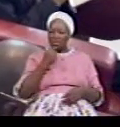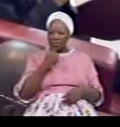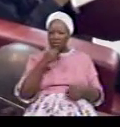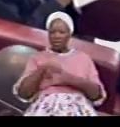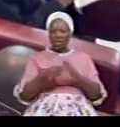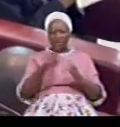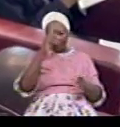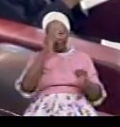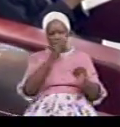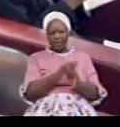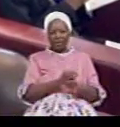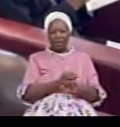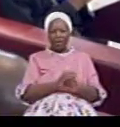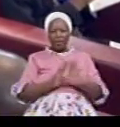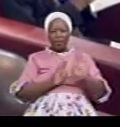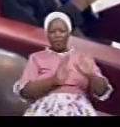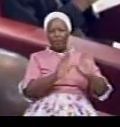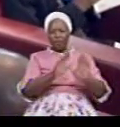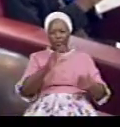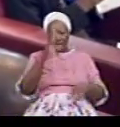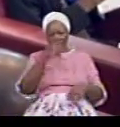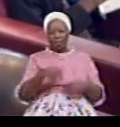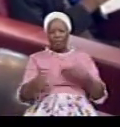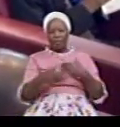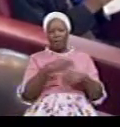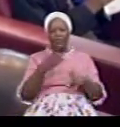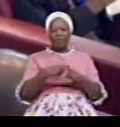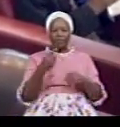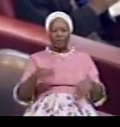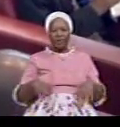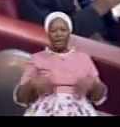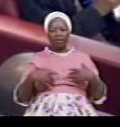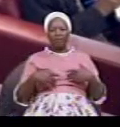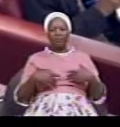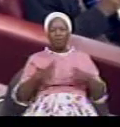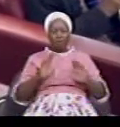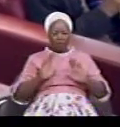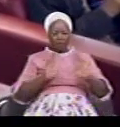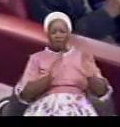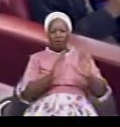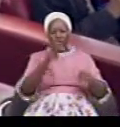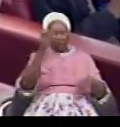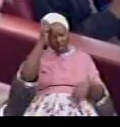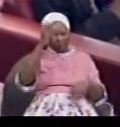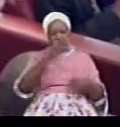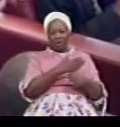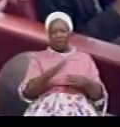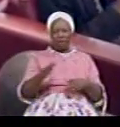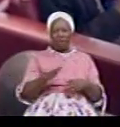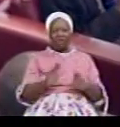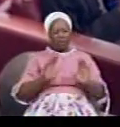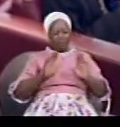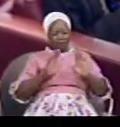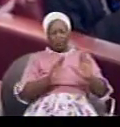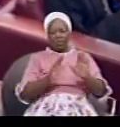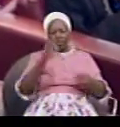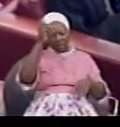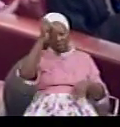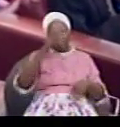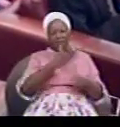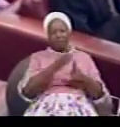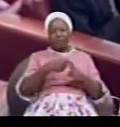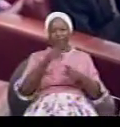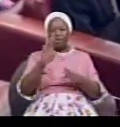back. From your life, push him back. From your business, push him back. From